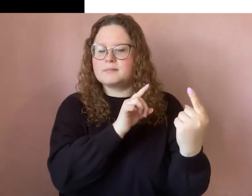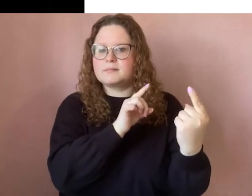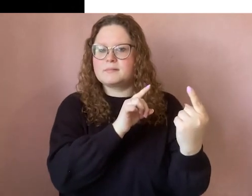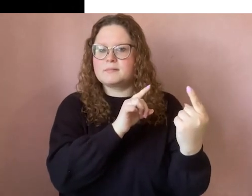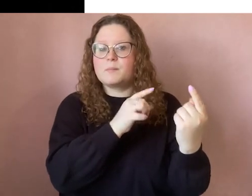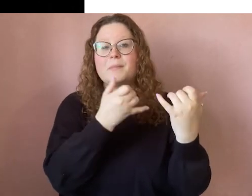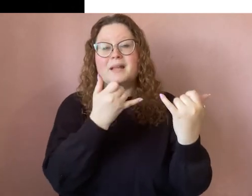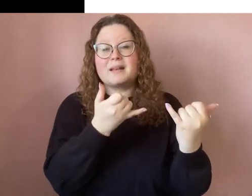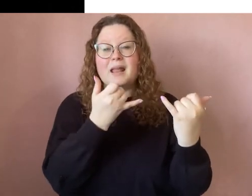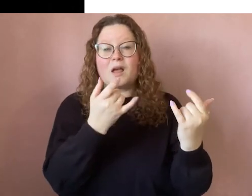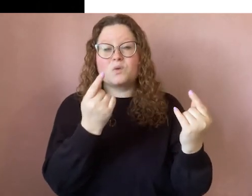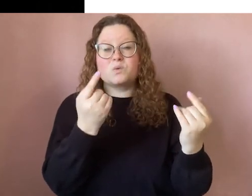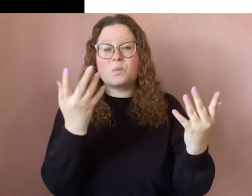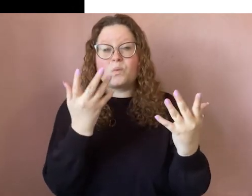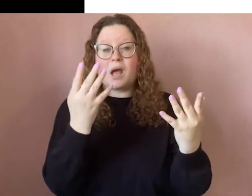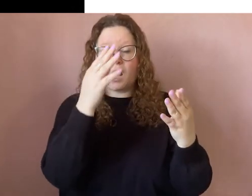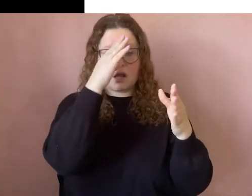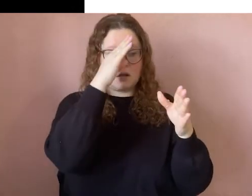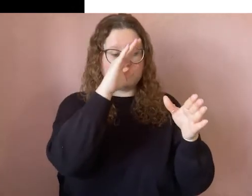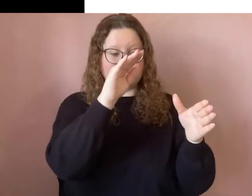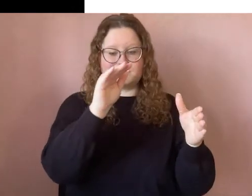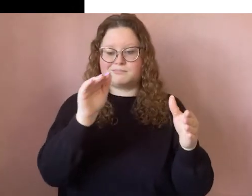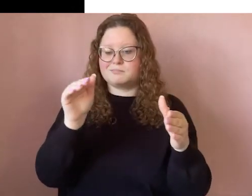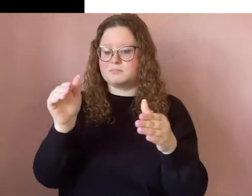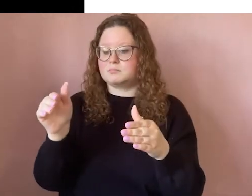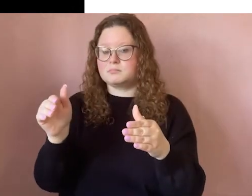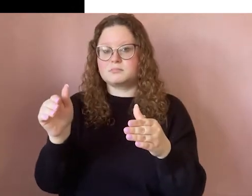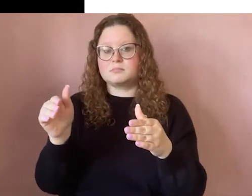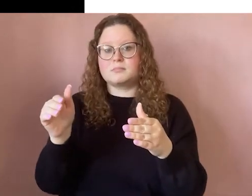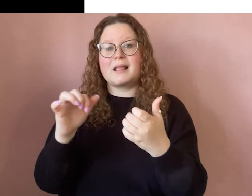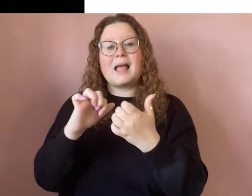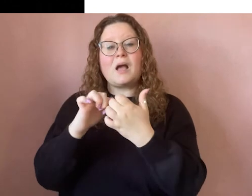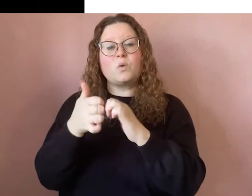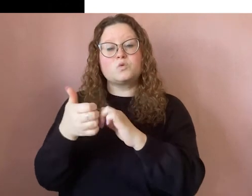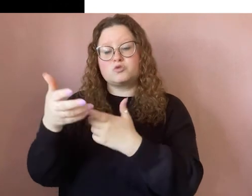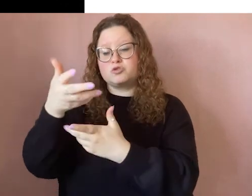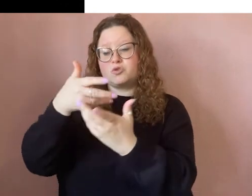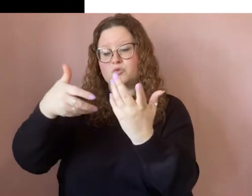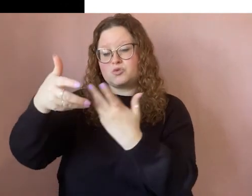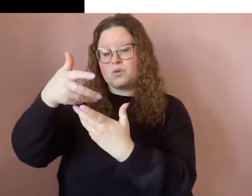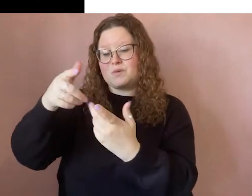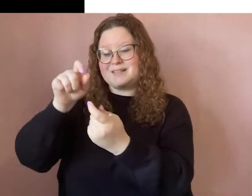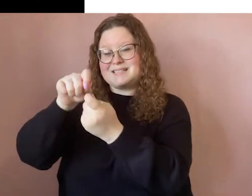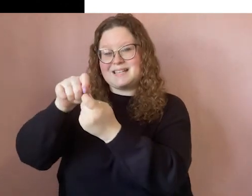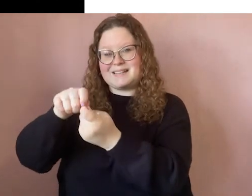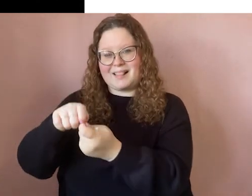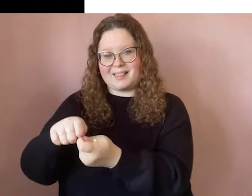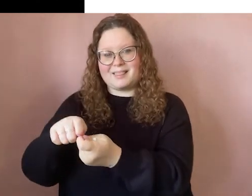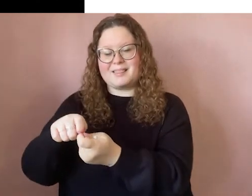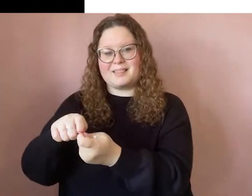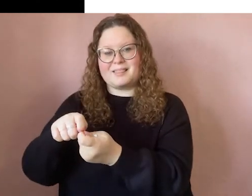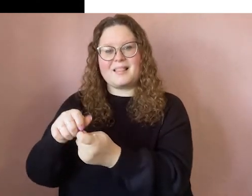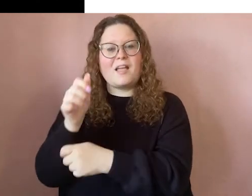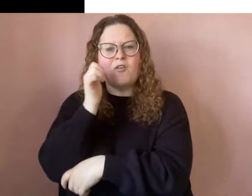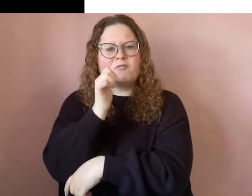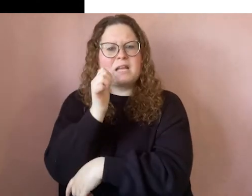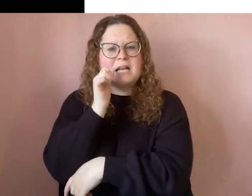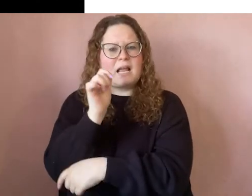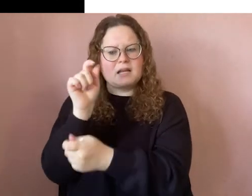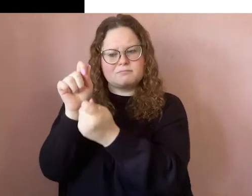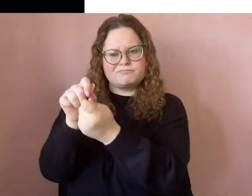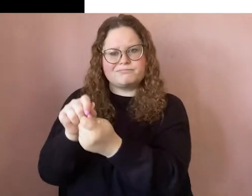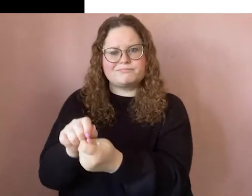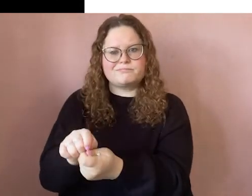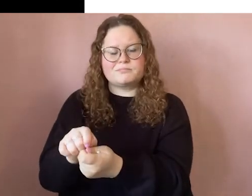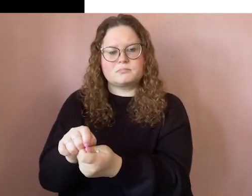not observe social distancing rules. I'm not saying that. But got it. We'll put a disclaimer up.